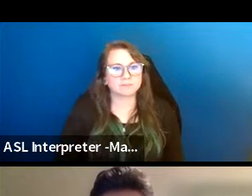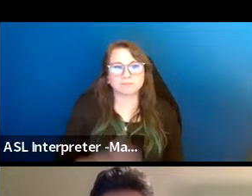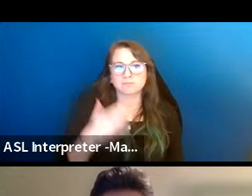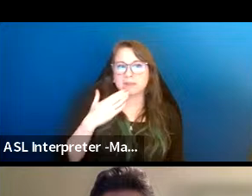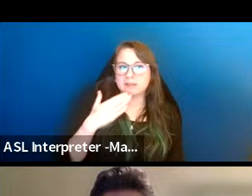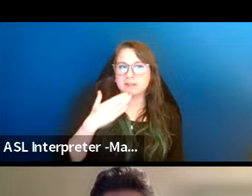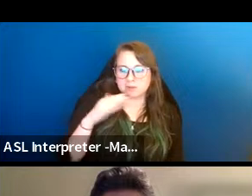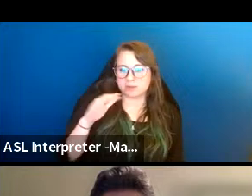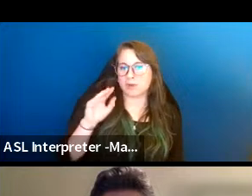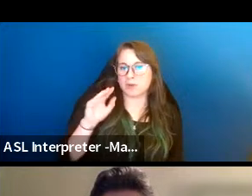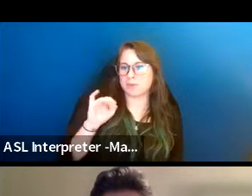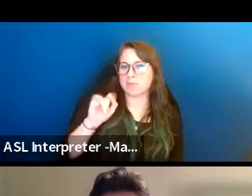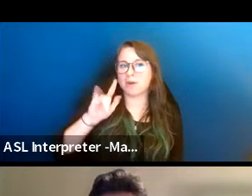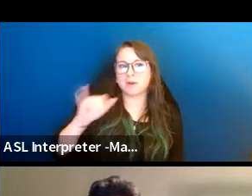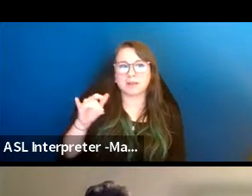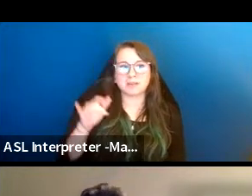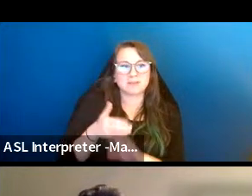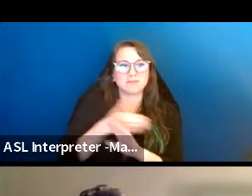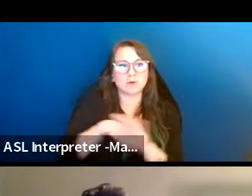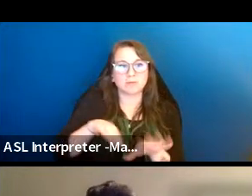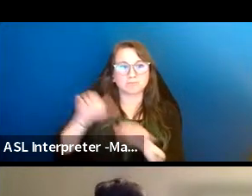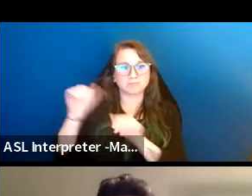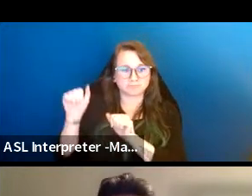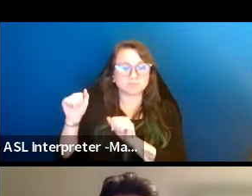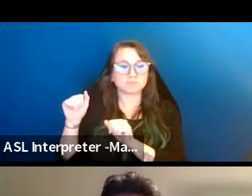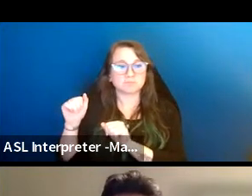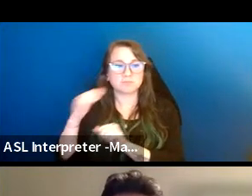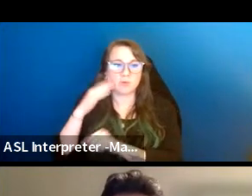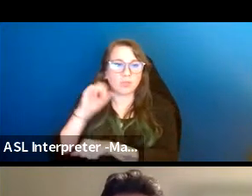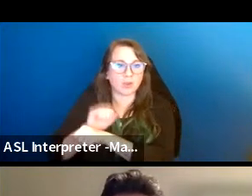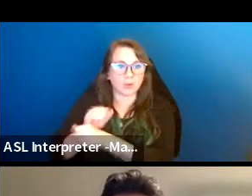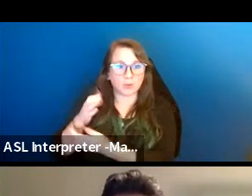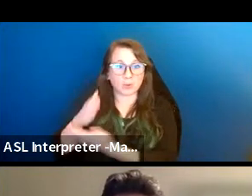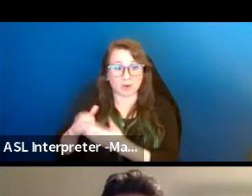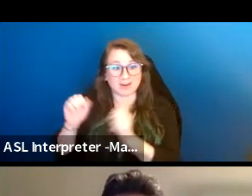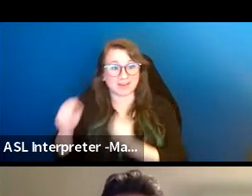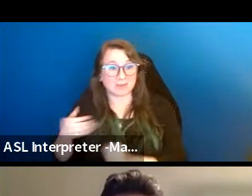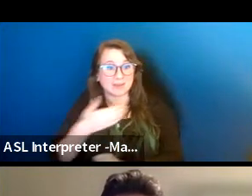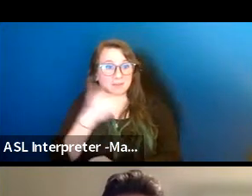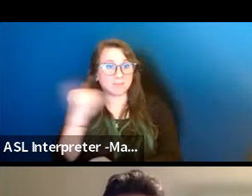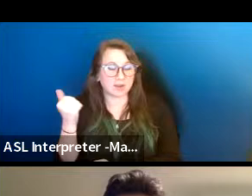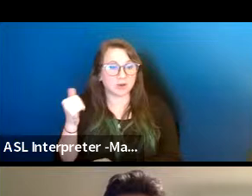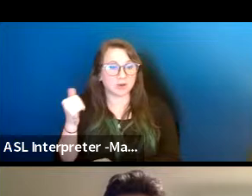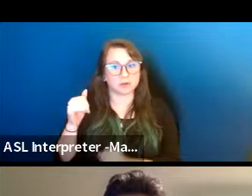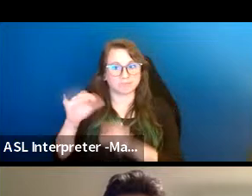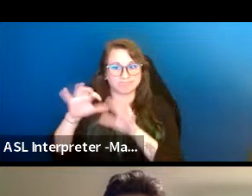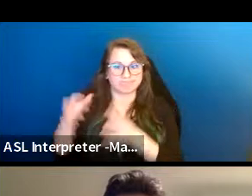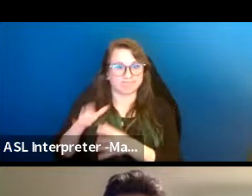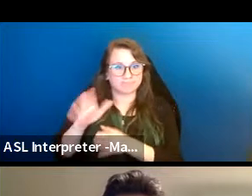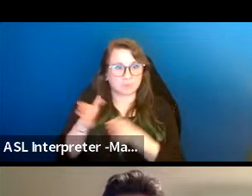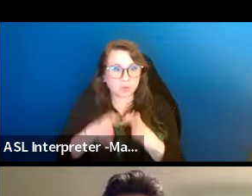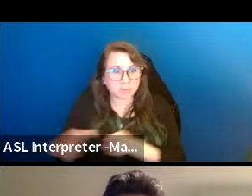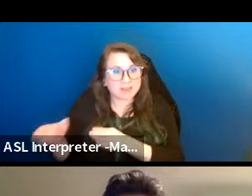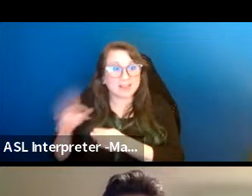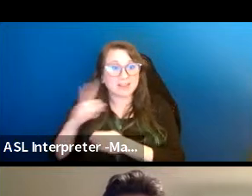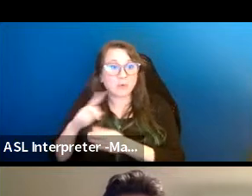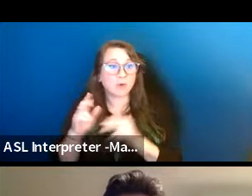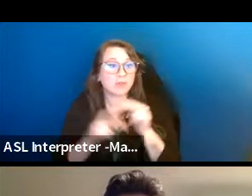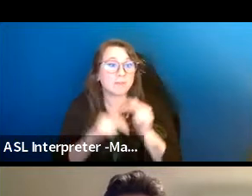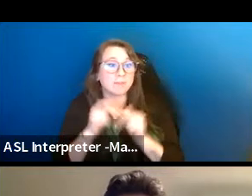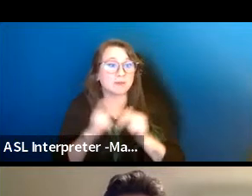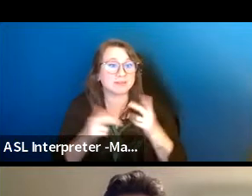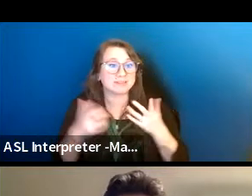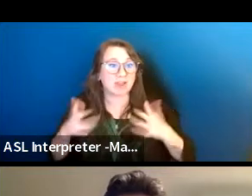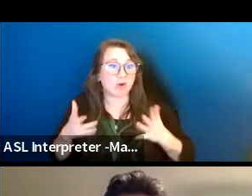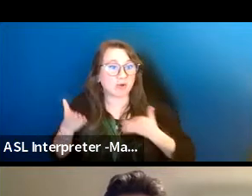just before I let you go, with that homework piece, can we get better renditions on your plans in terms of the buildings that are currently there so